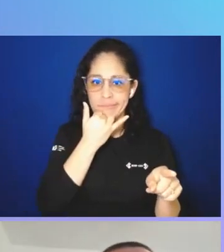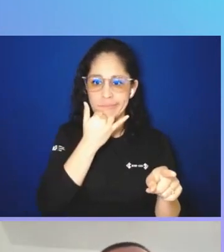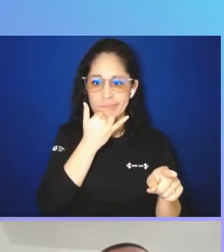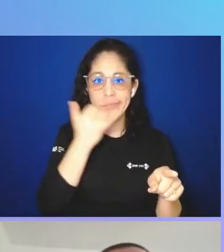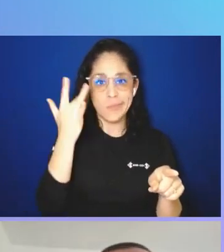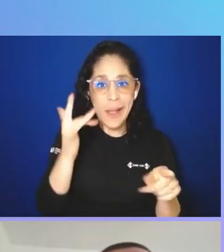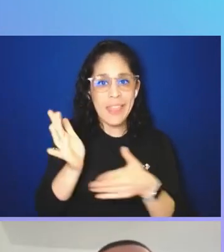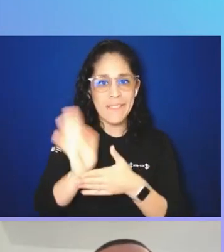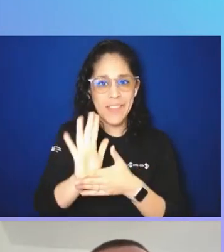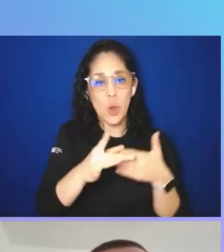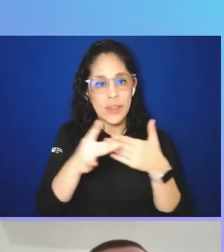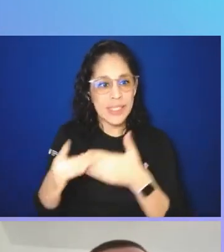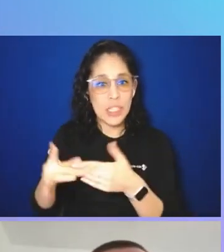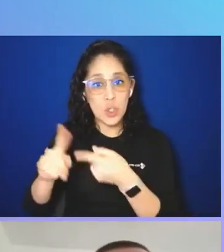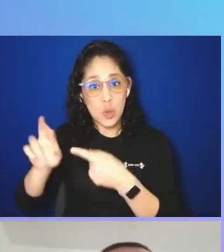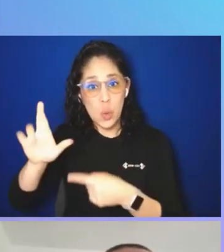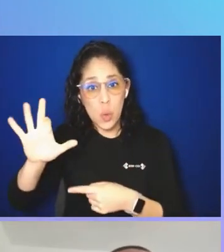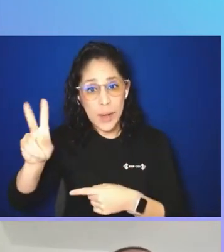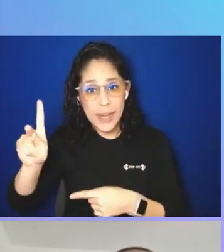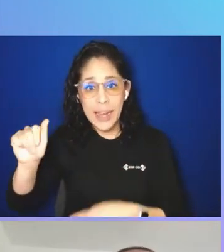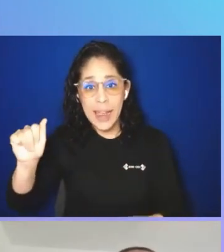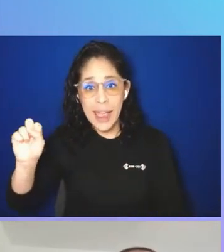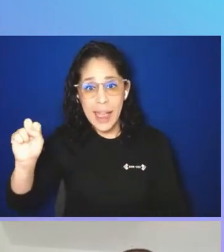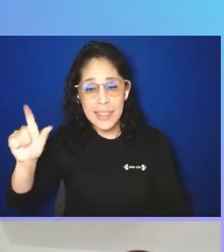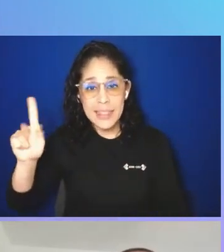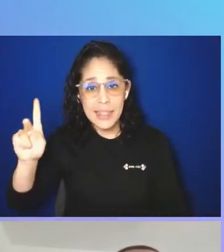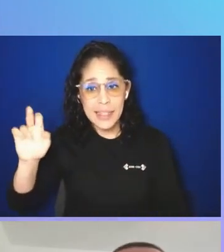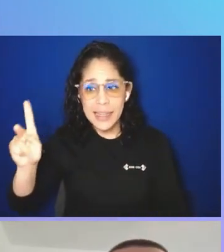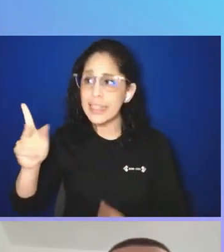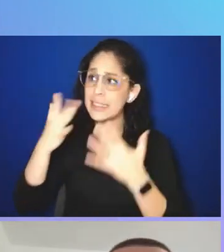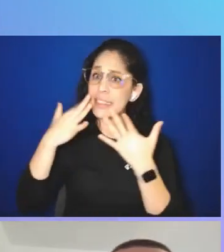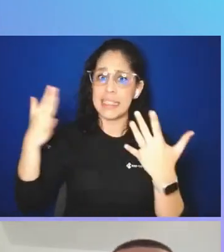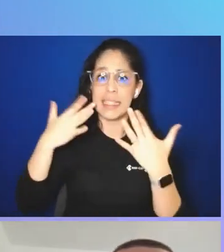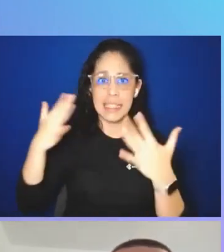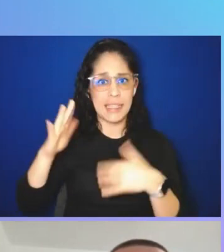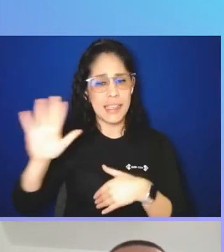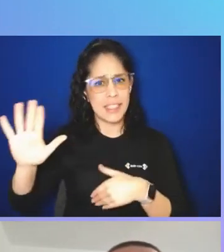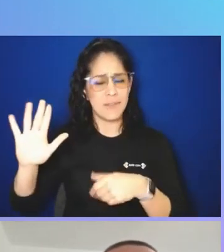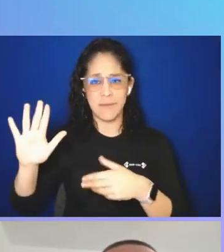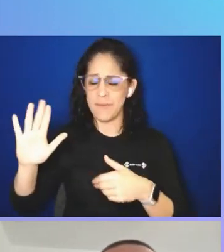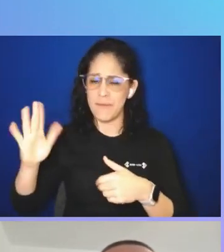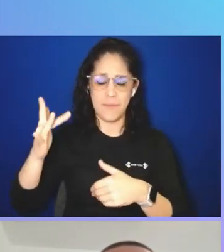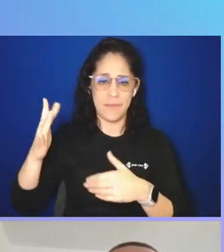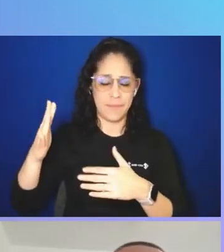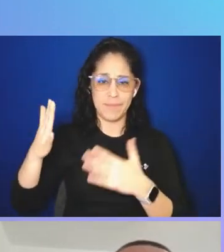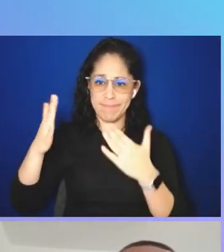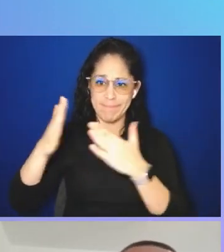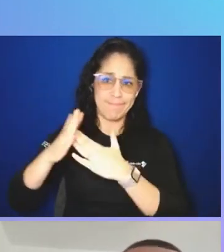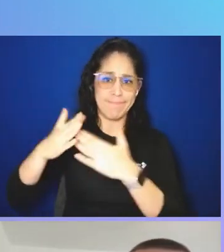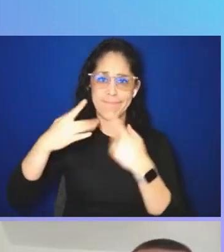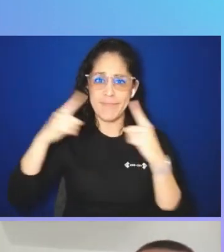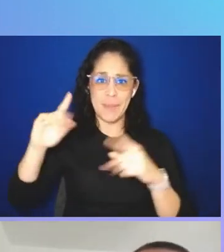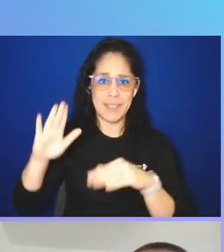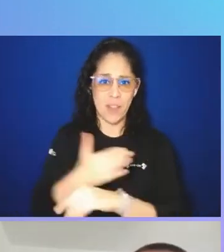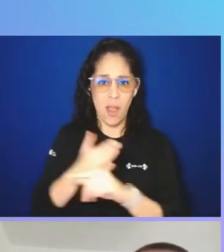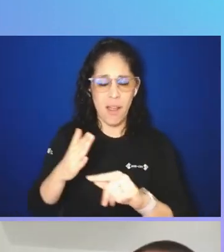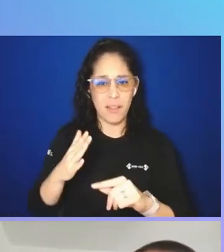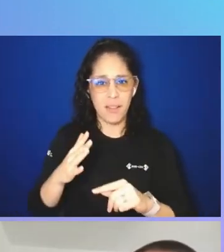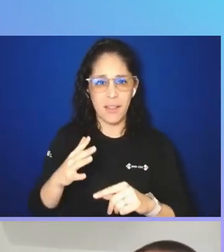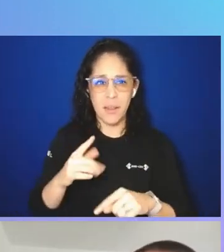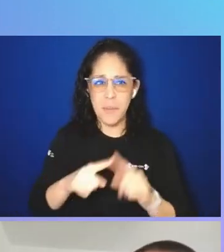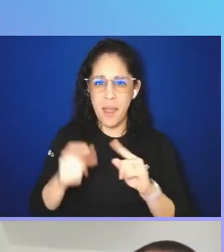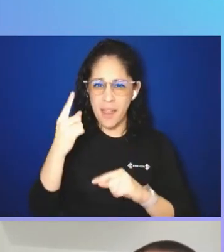Astley singing his famous hit. But it's not inaccessible because it's not discriminating in how it